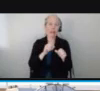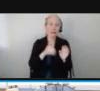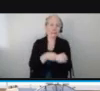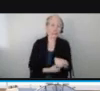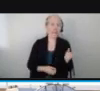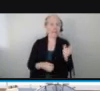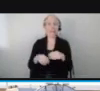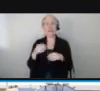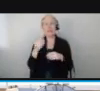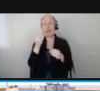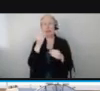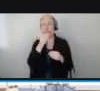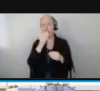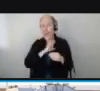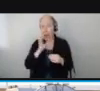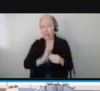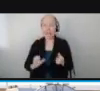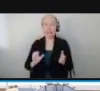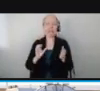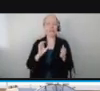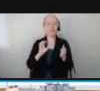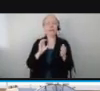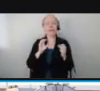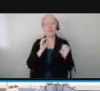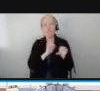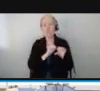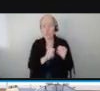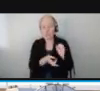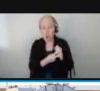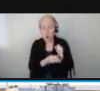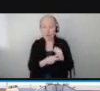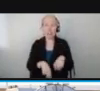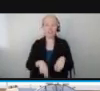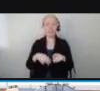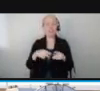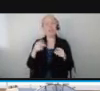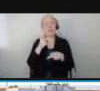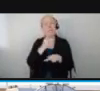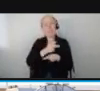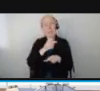quarters, stowage capabilities, maintenance and repair capabilities.